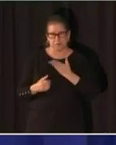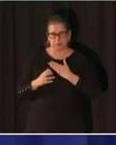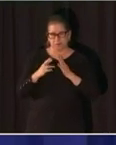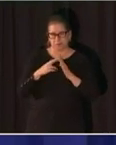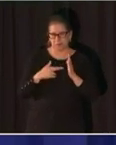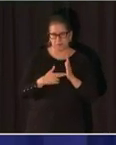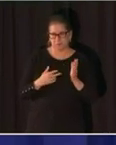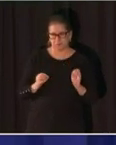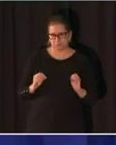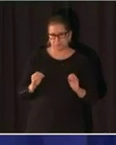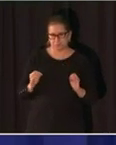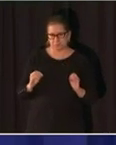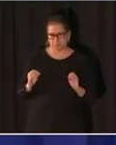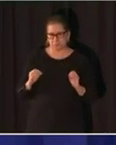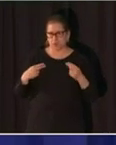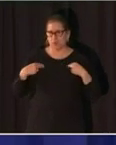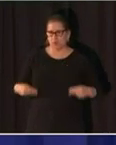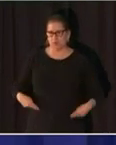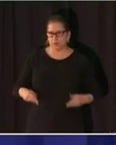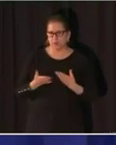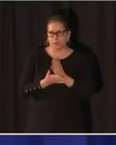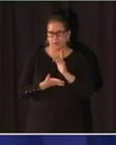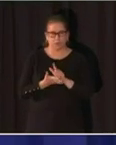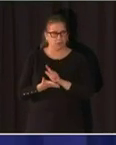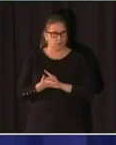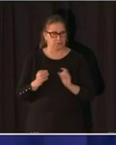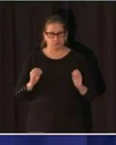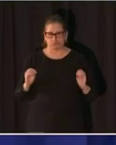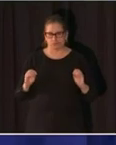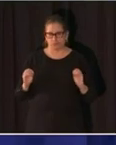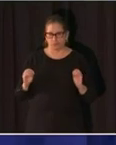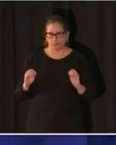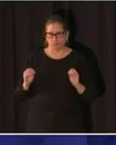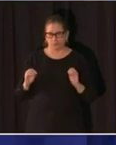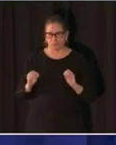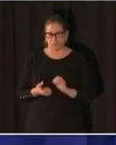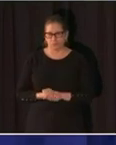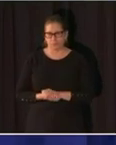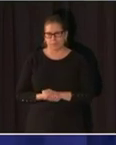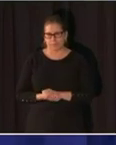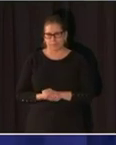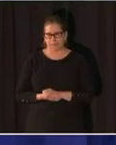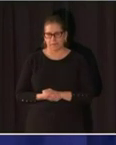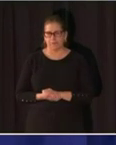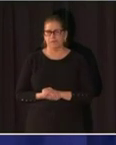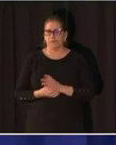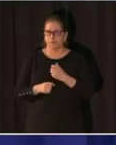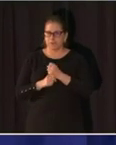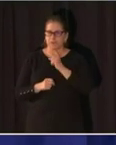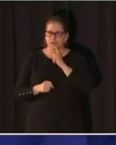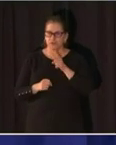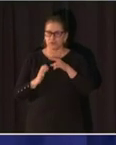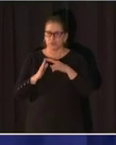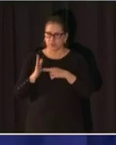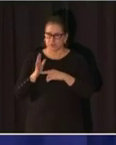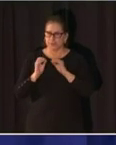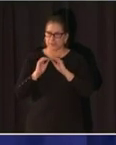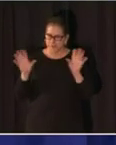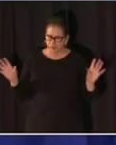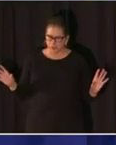human rights laws. So we have to make sure that all of those things are lined up, and we will get out some advice about